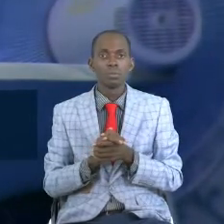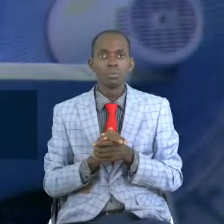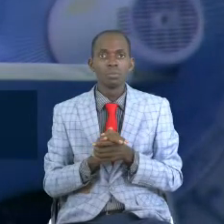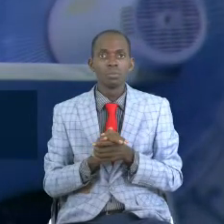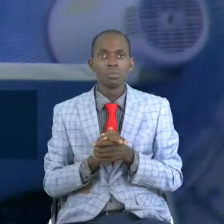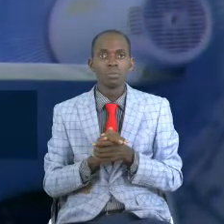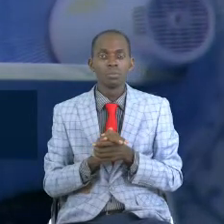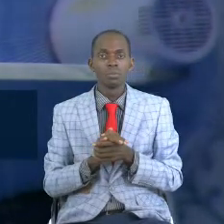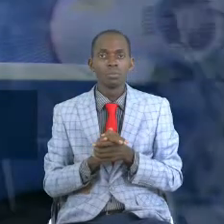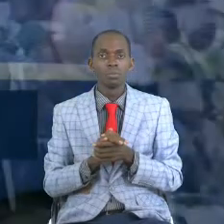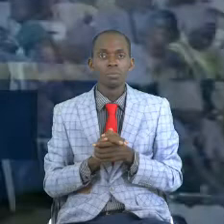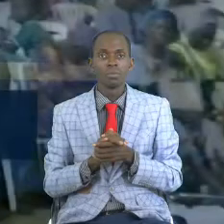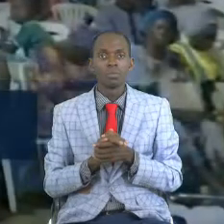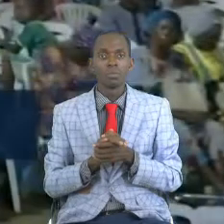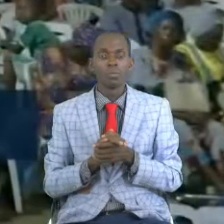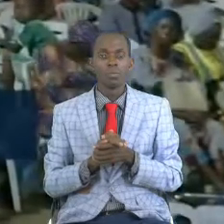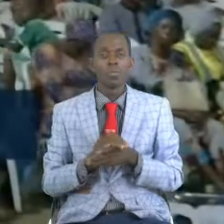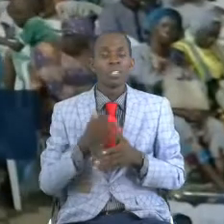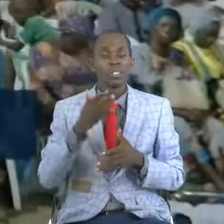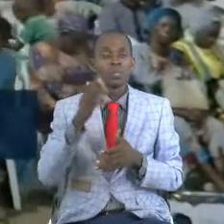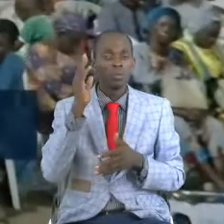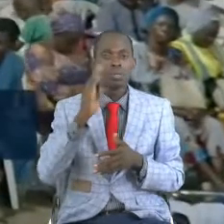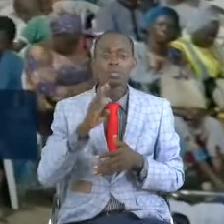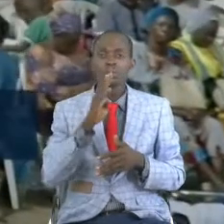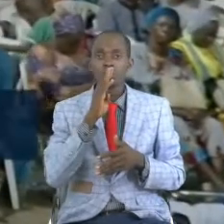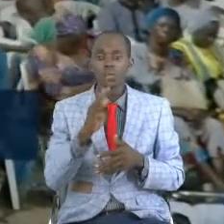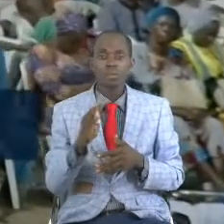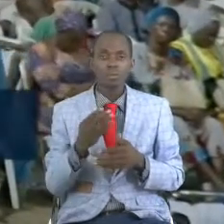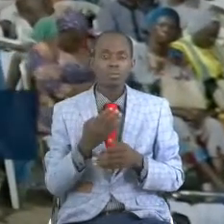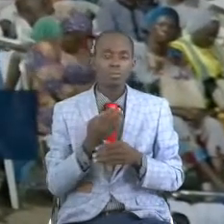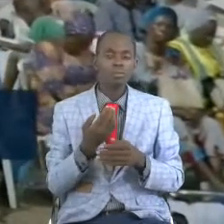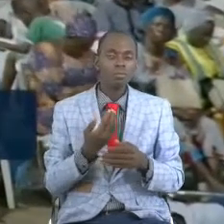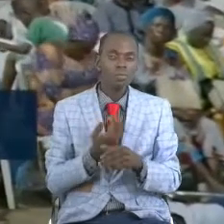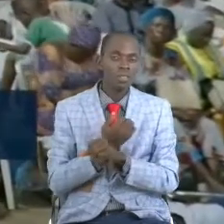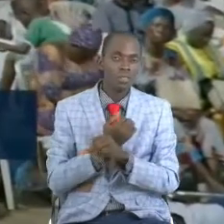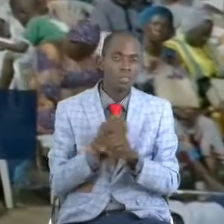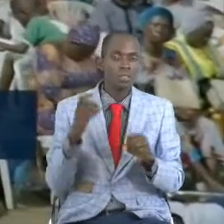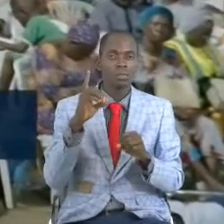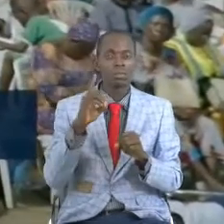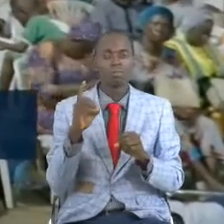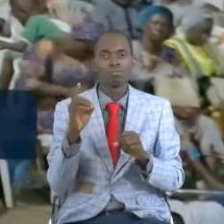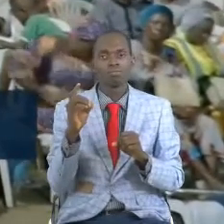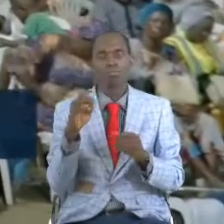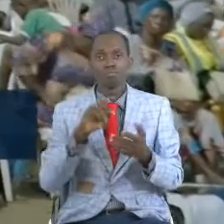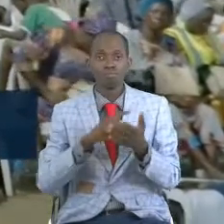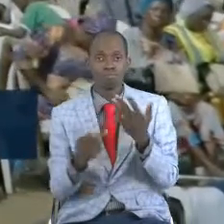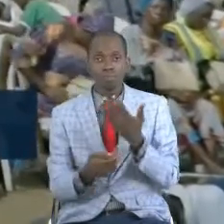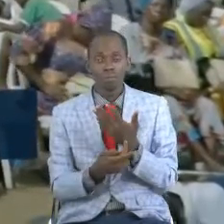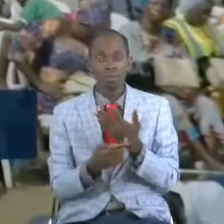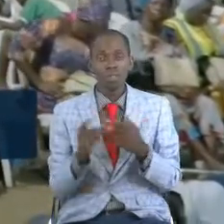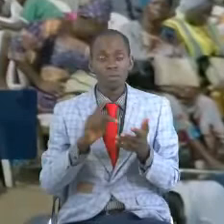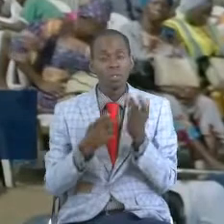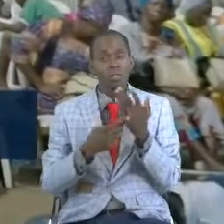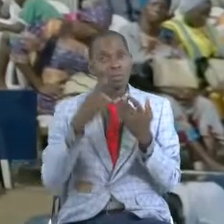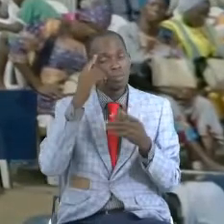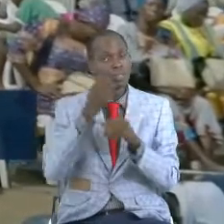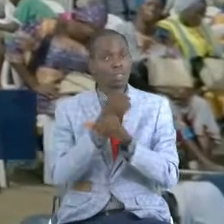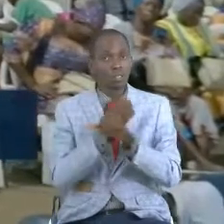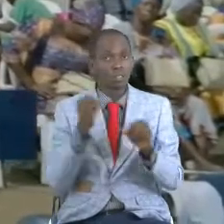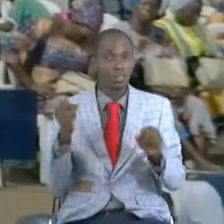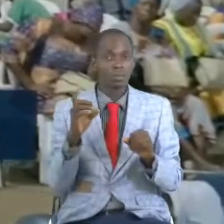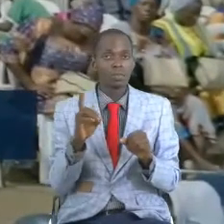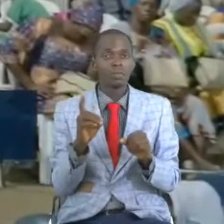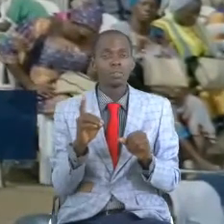+234 915 444 9263. There'll be combat rally for those online. It's going to be on the 8th